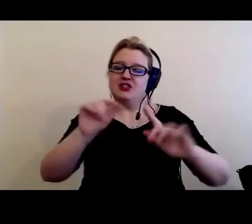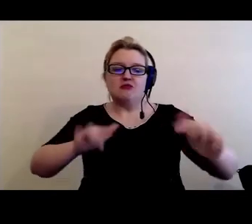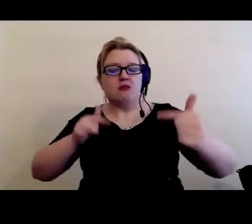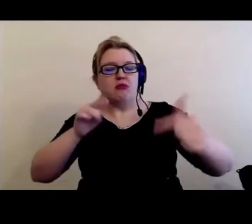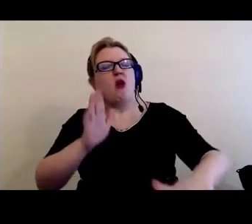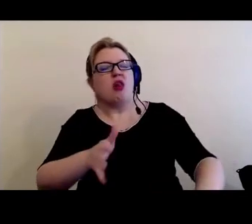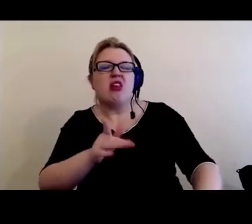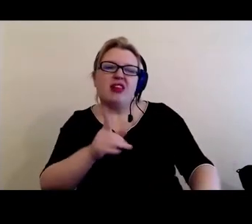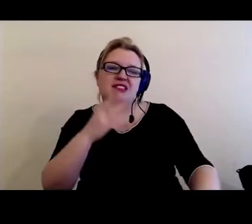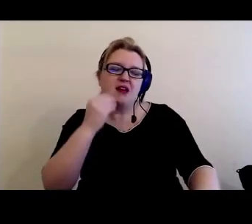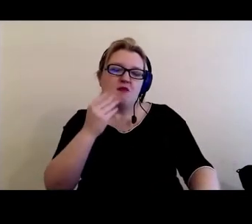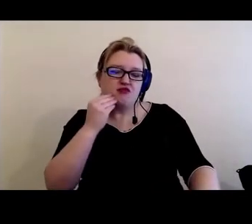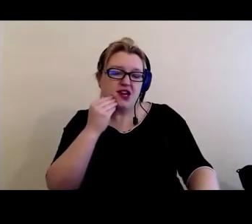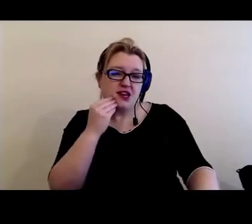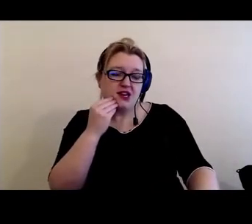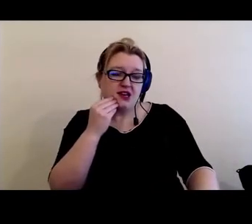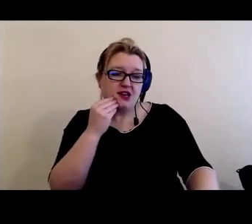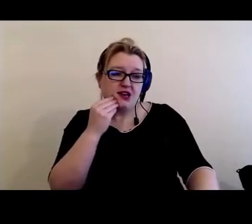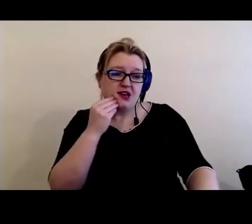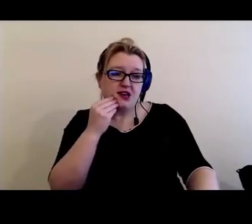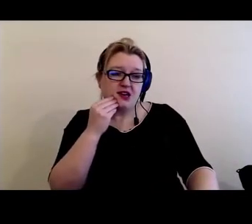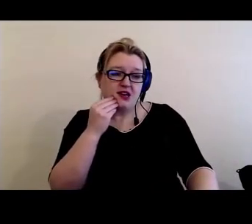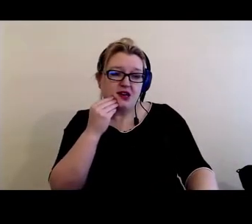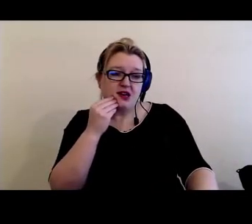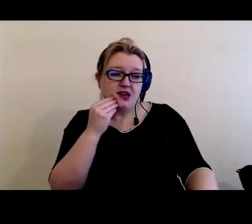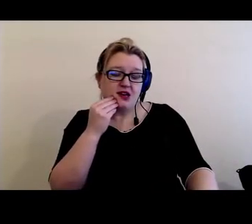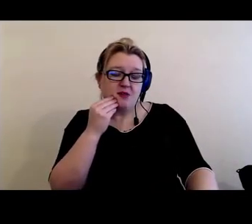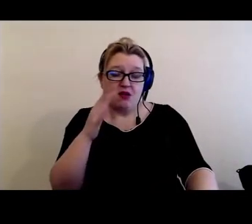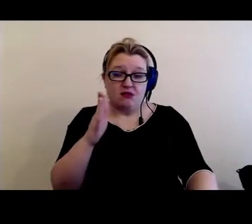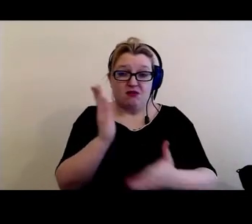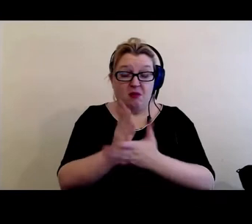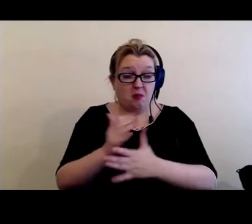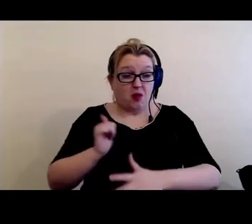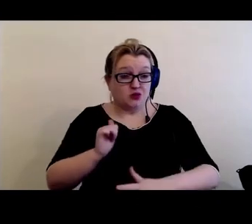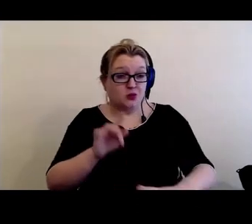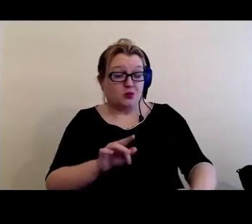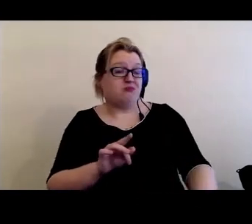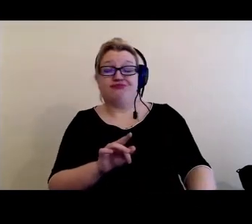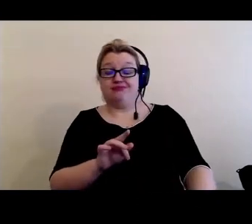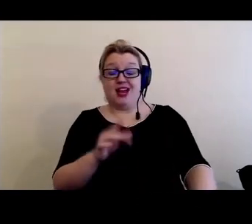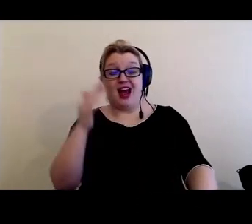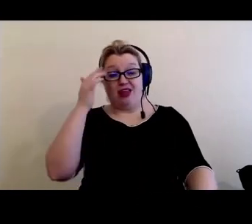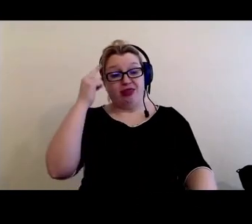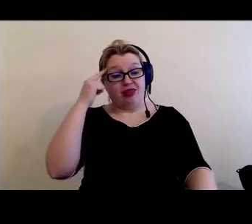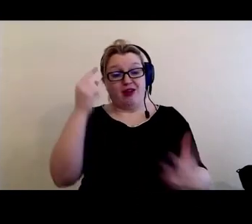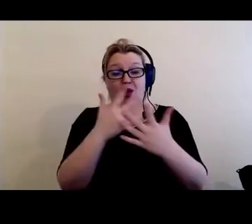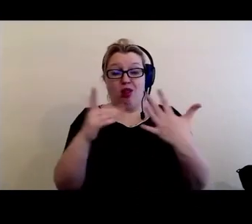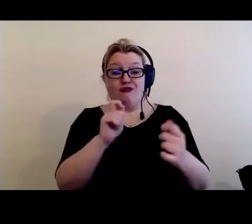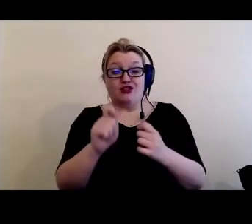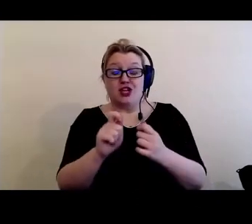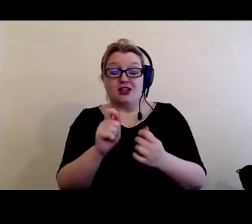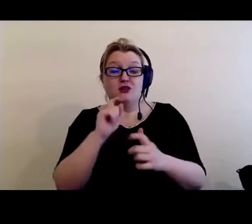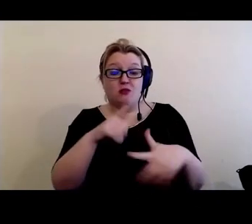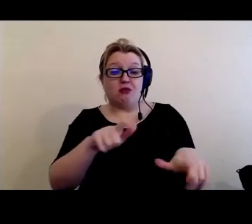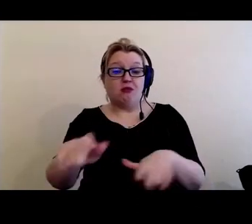end once COVID ends. So I think we can't just assume that a lot of the changes are here to stay. I think the third